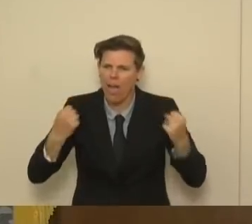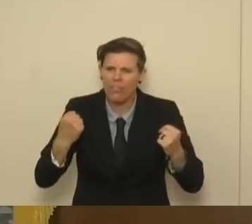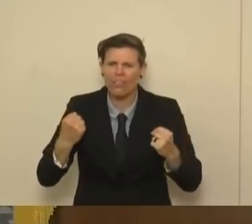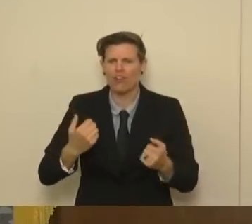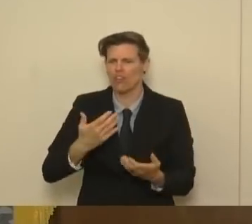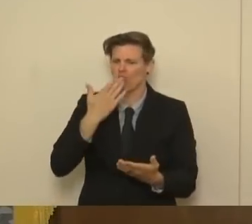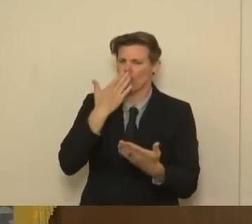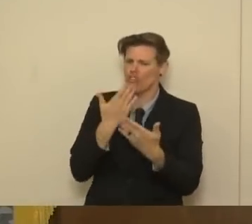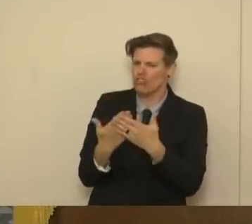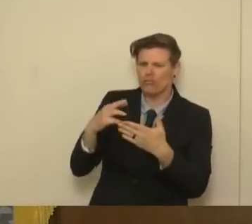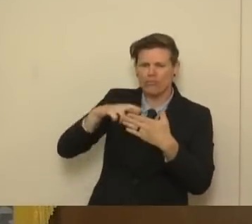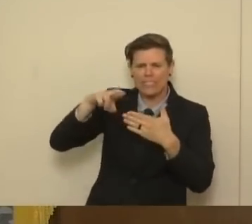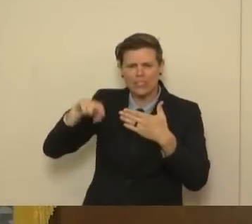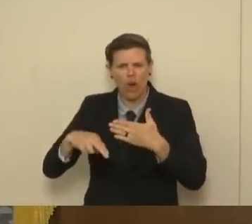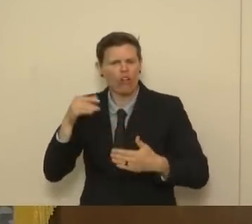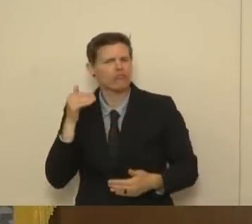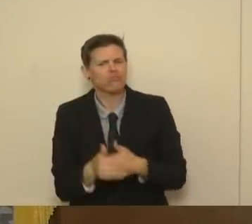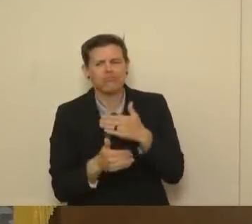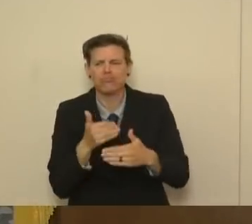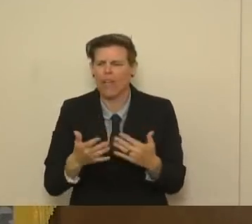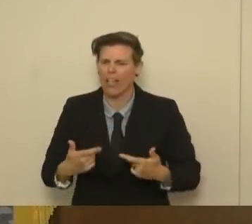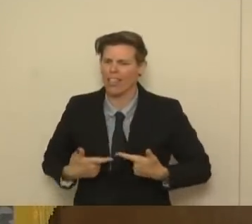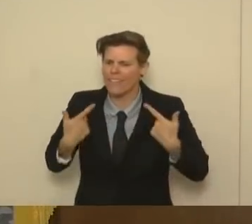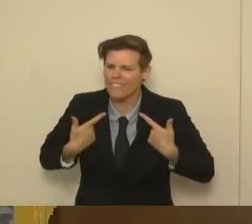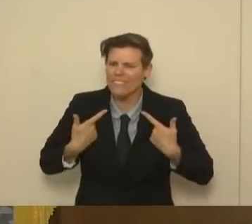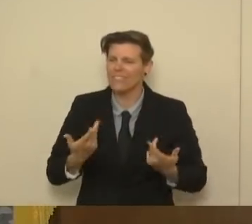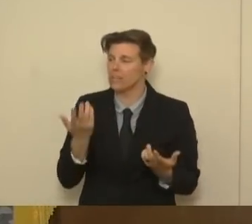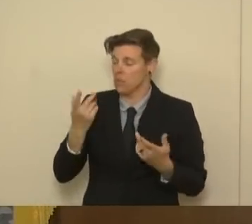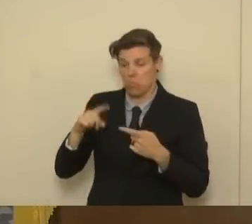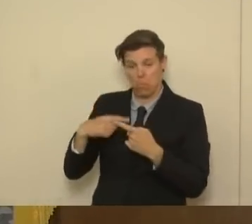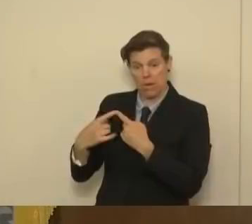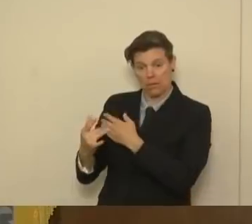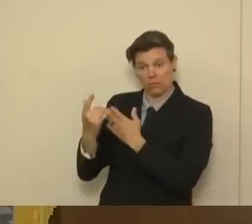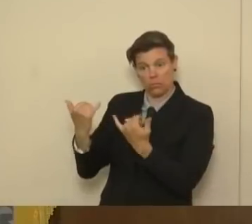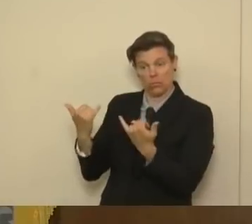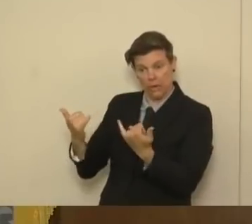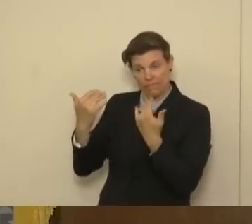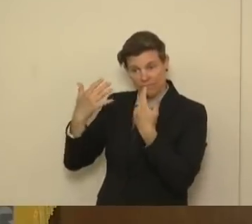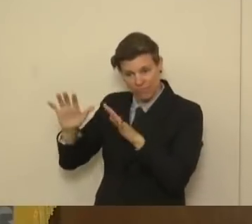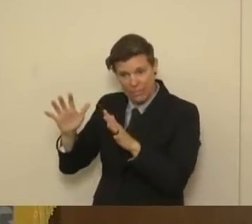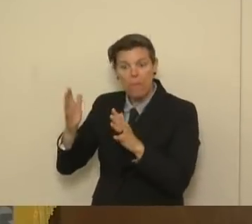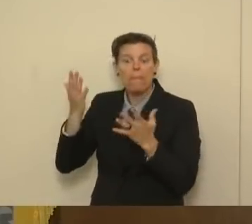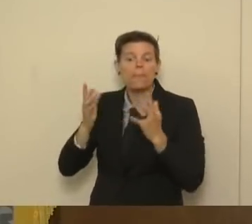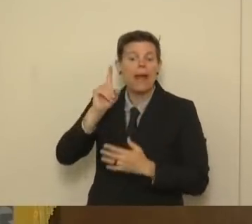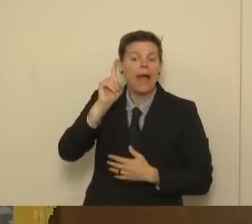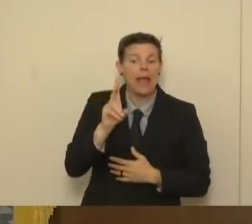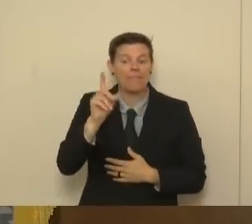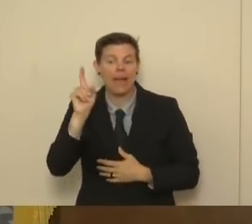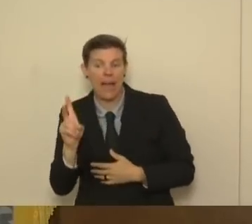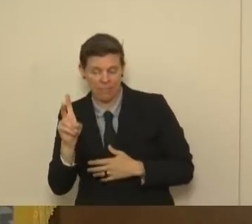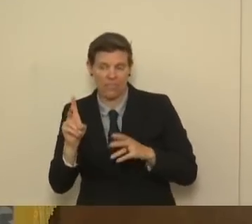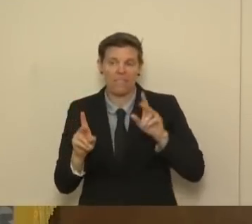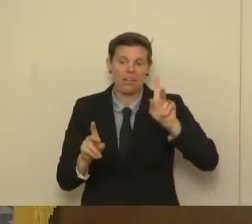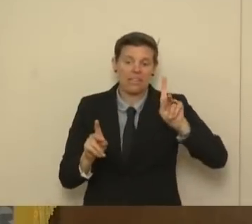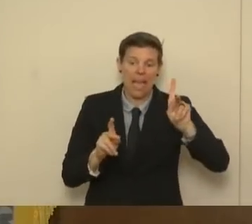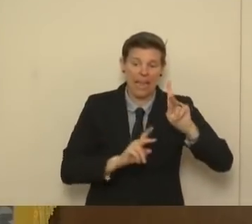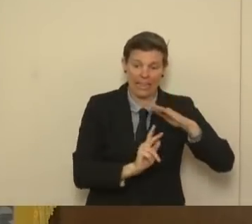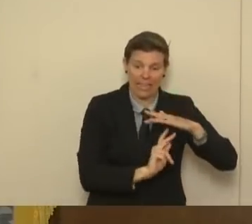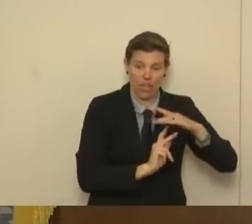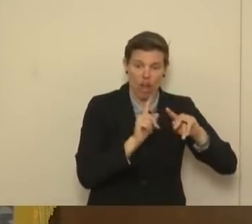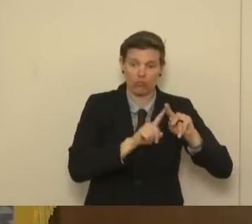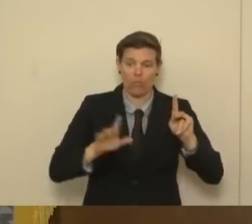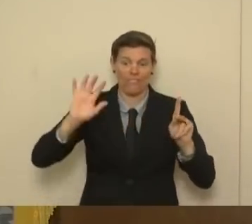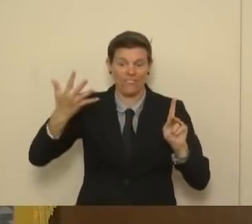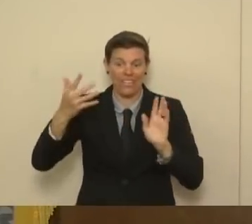day after Labor Day with K through 5. But I really want folks to think about how hard we have to work